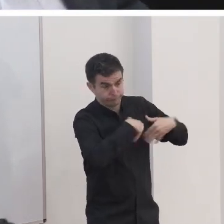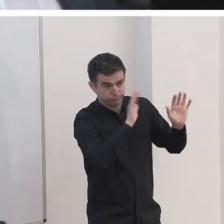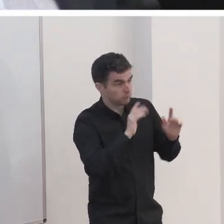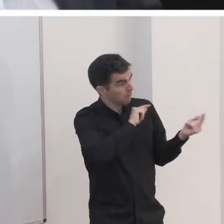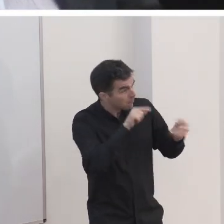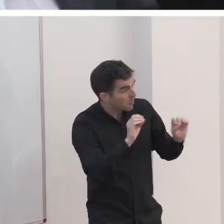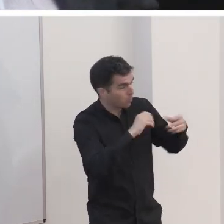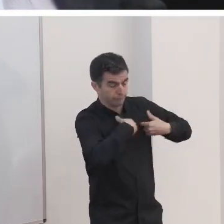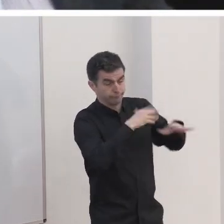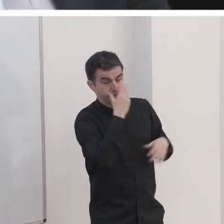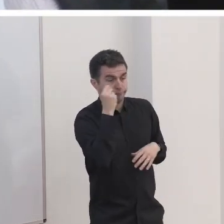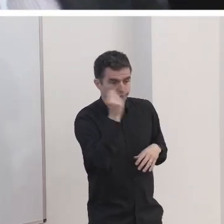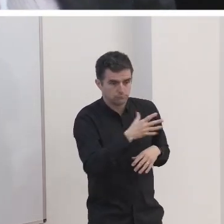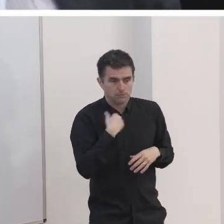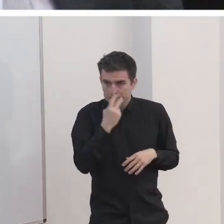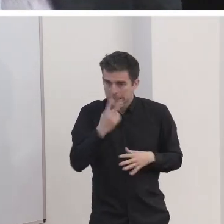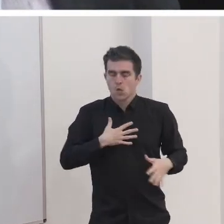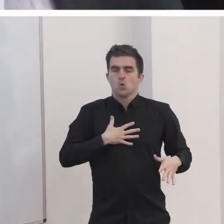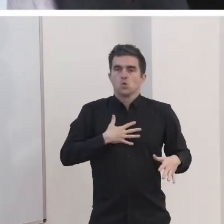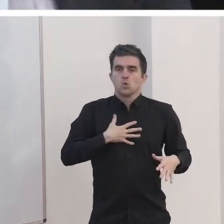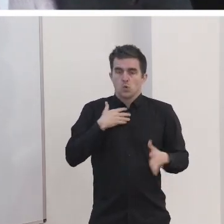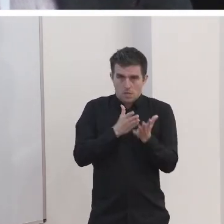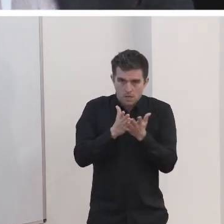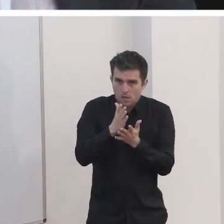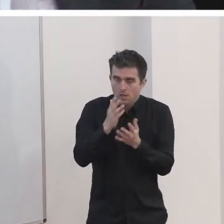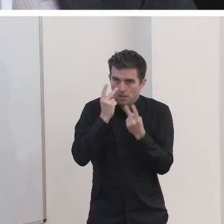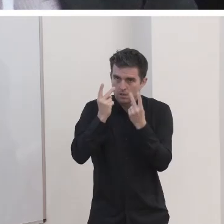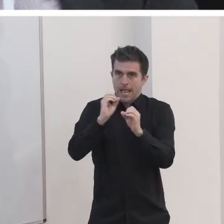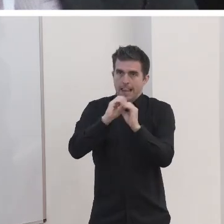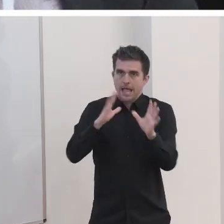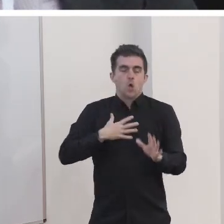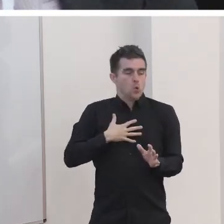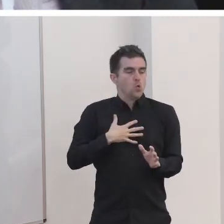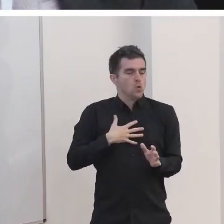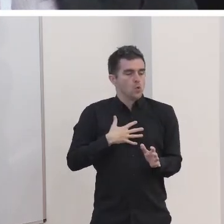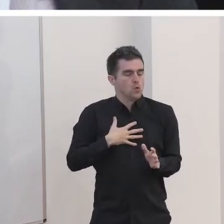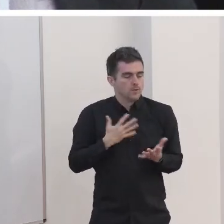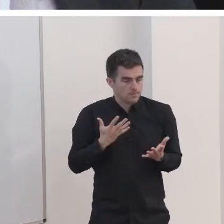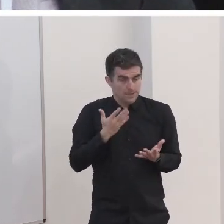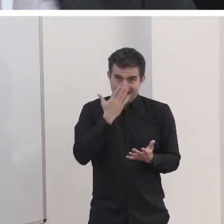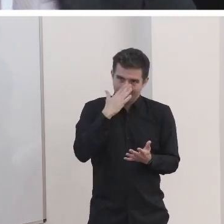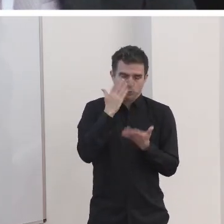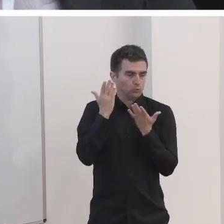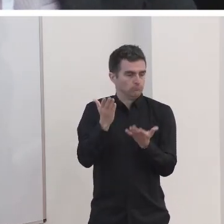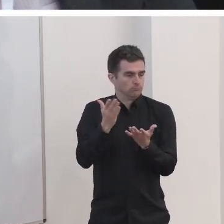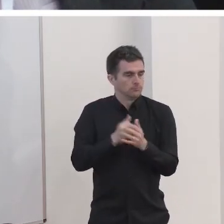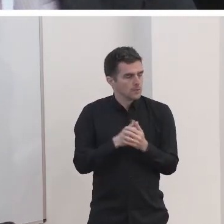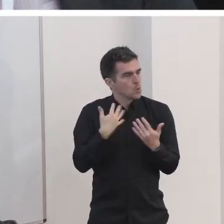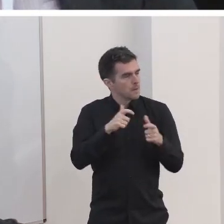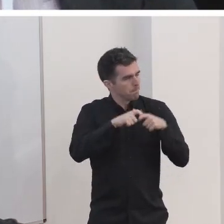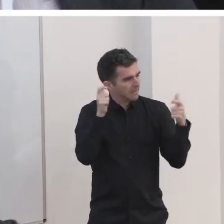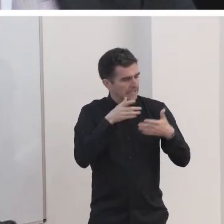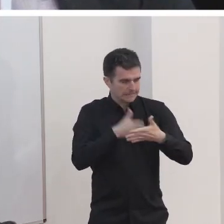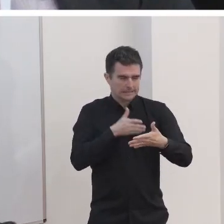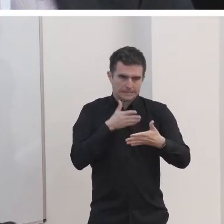Is a huge challenge that we are having in that country for now, which we need. And the most important